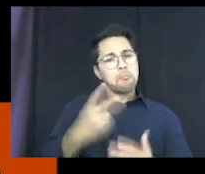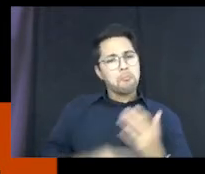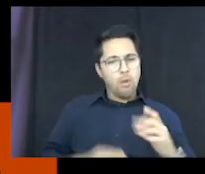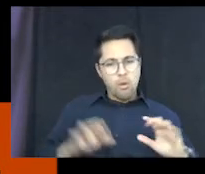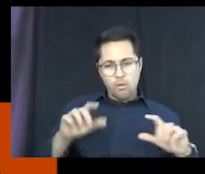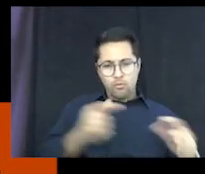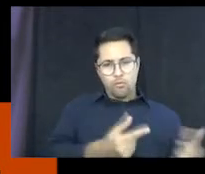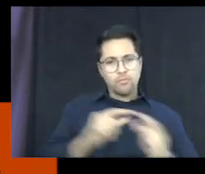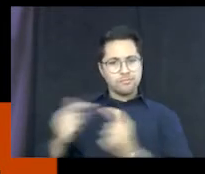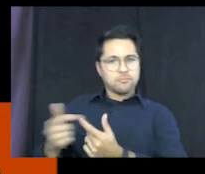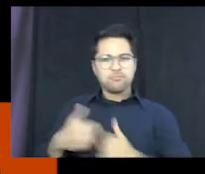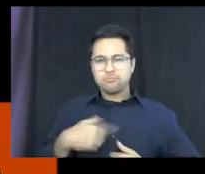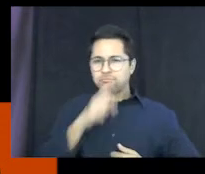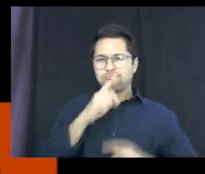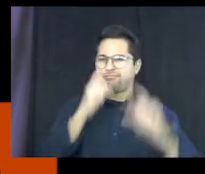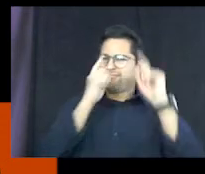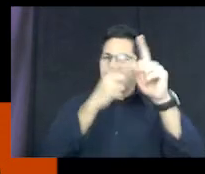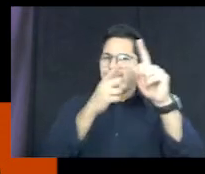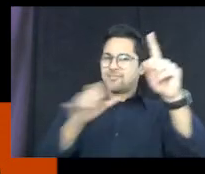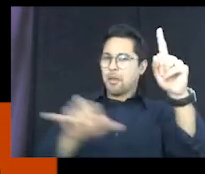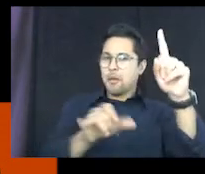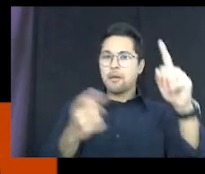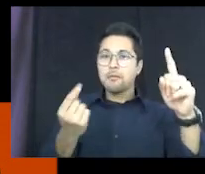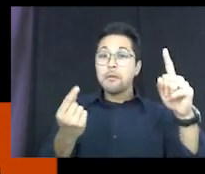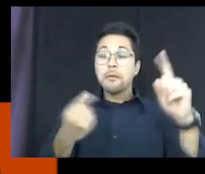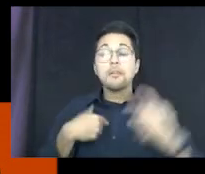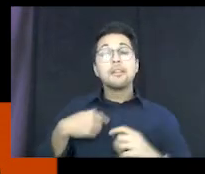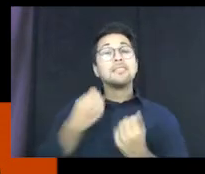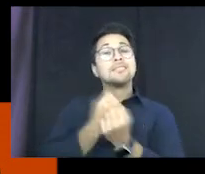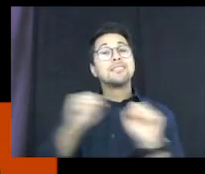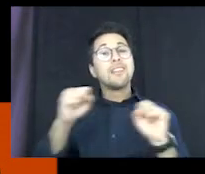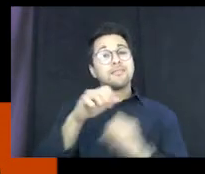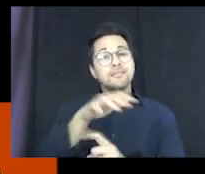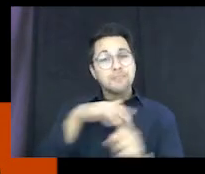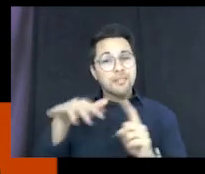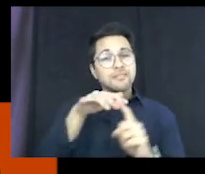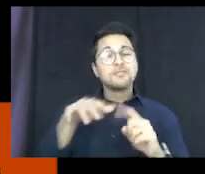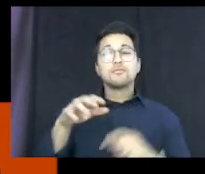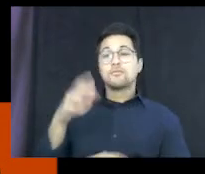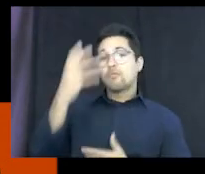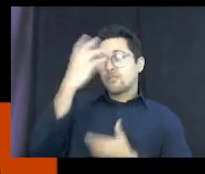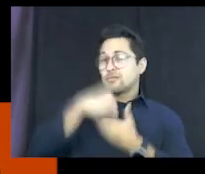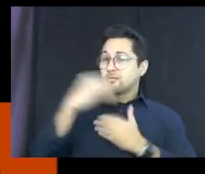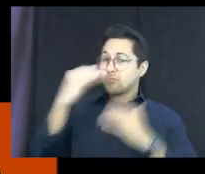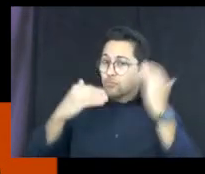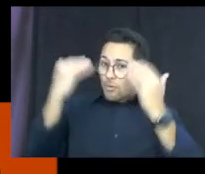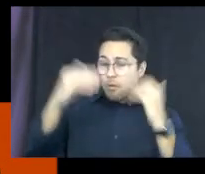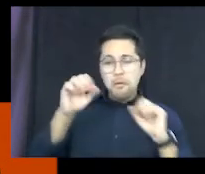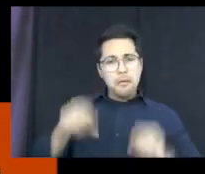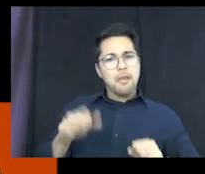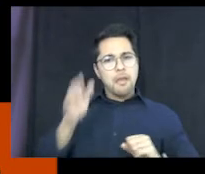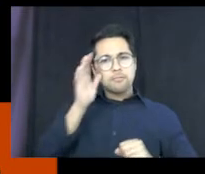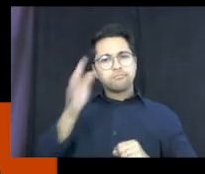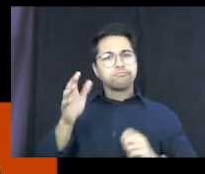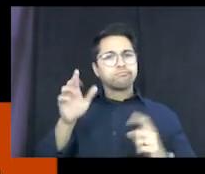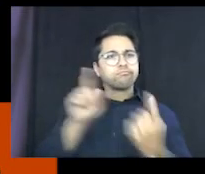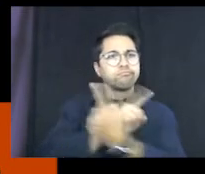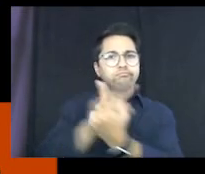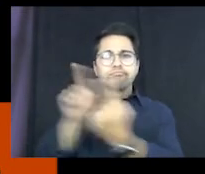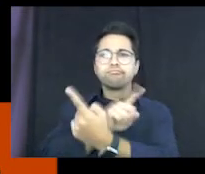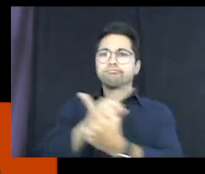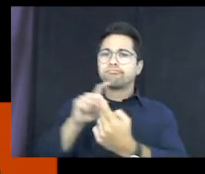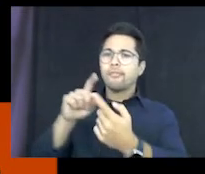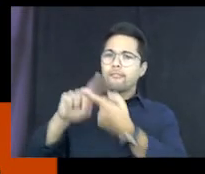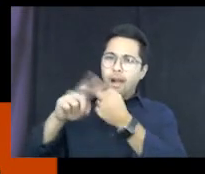thing in common. They strive to create a safe space where autistic adults can befriend each other and build